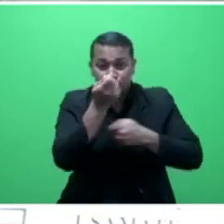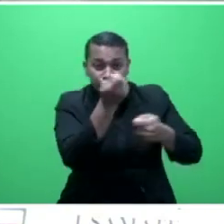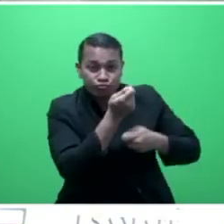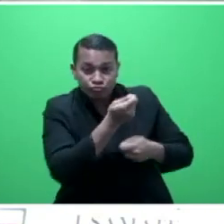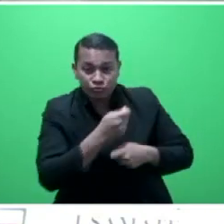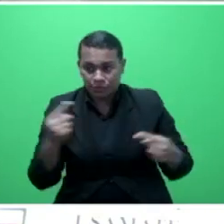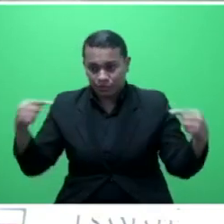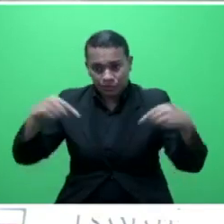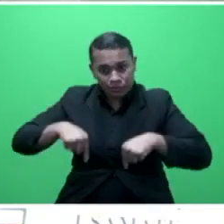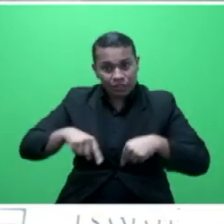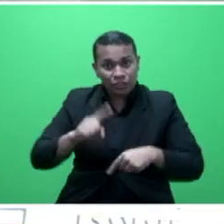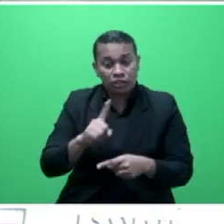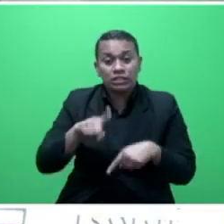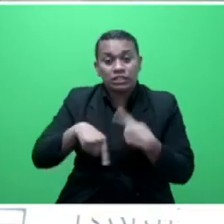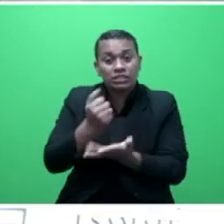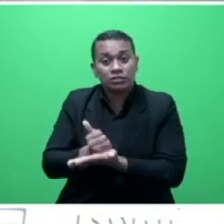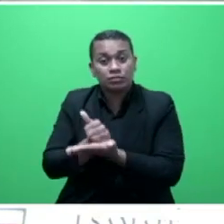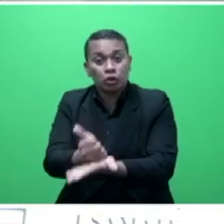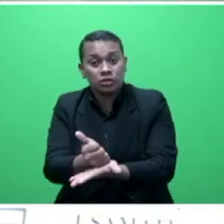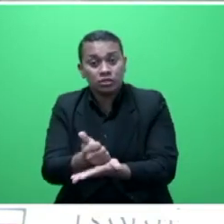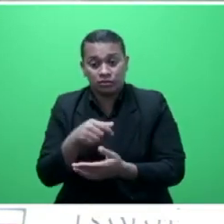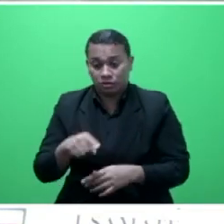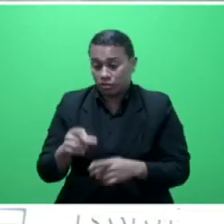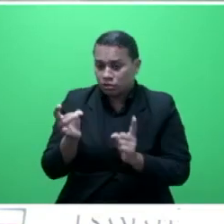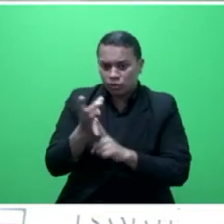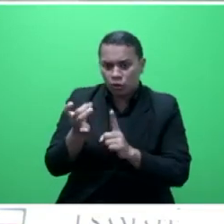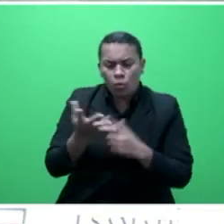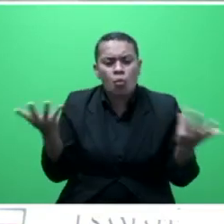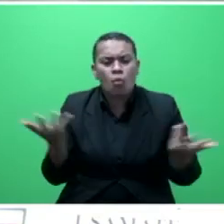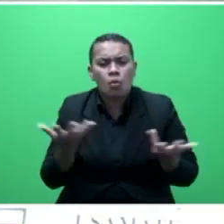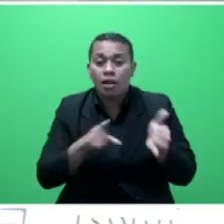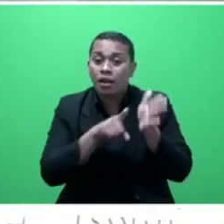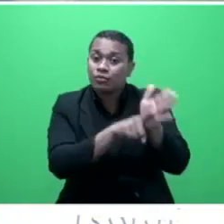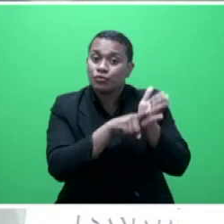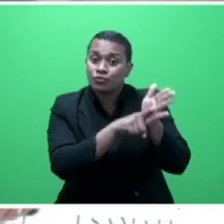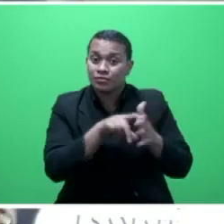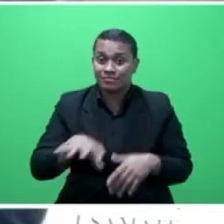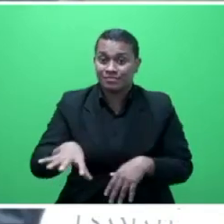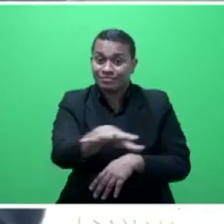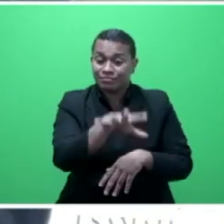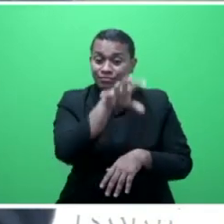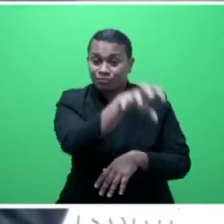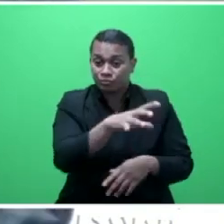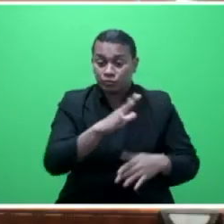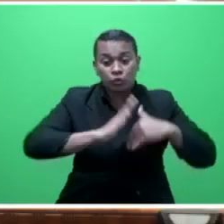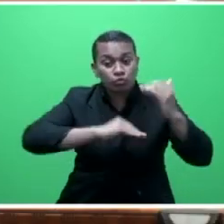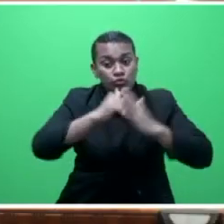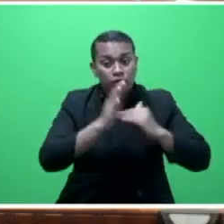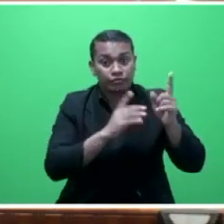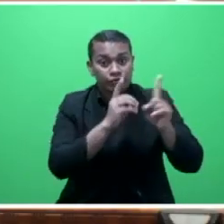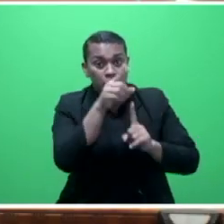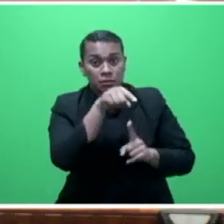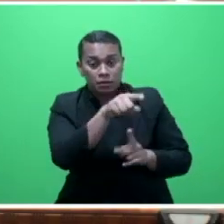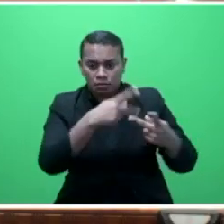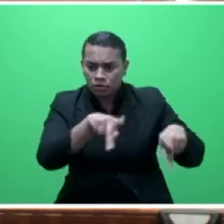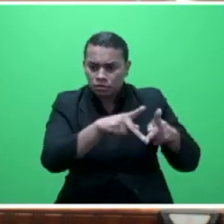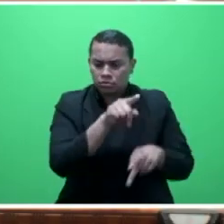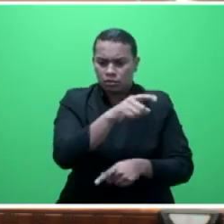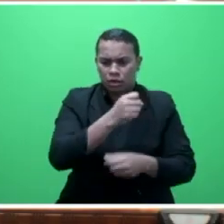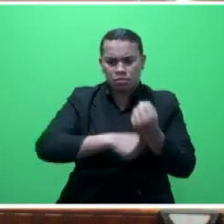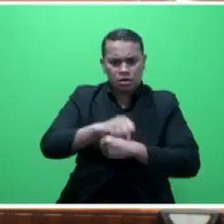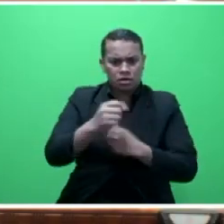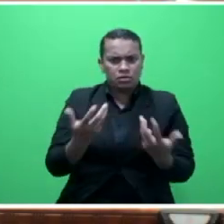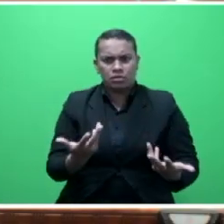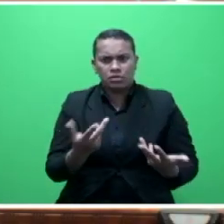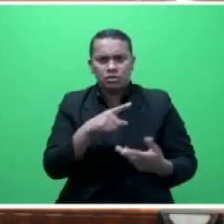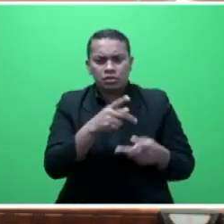support towards the establishment of special economic zone in Navutu, in Lautoka, which we're developing in partnership with the FNPF and the